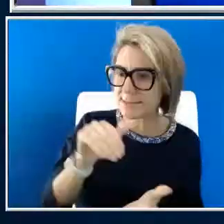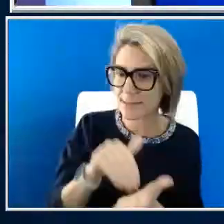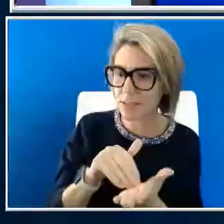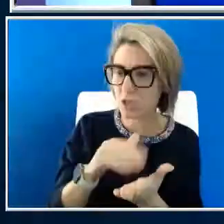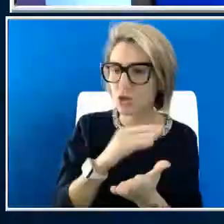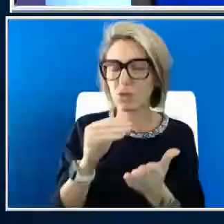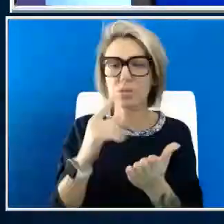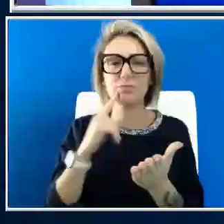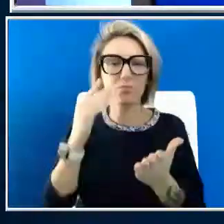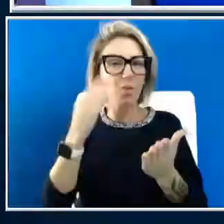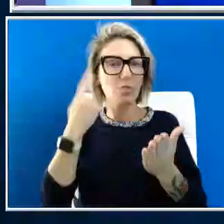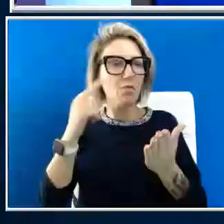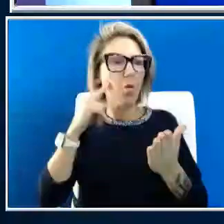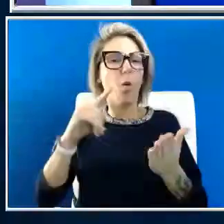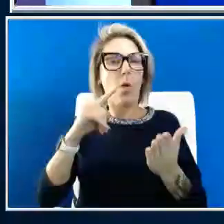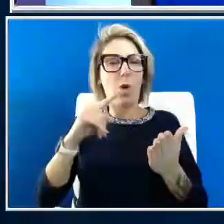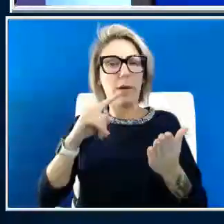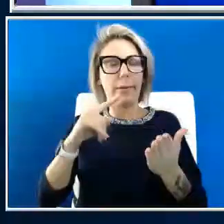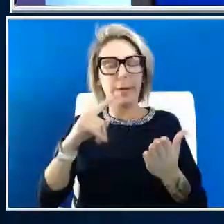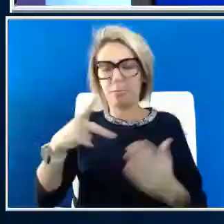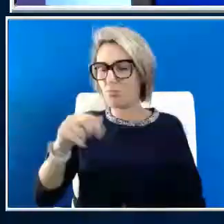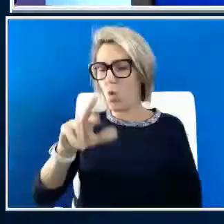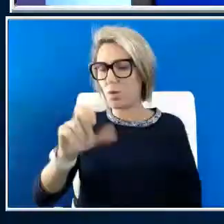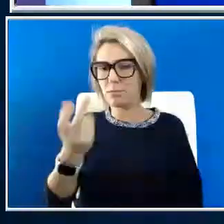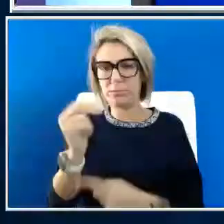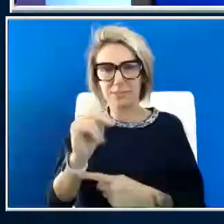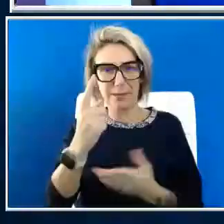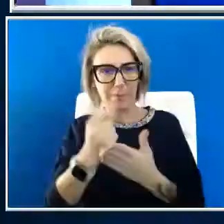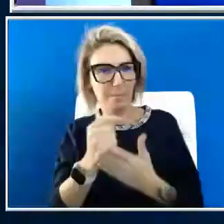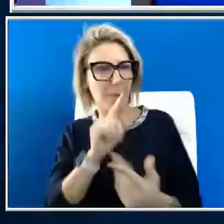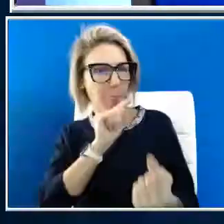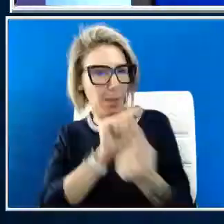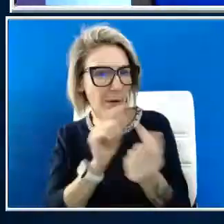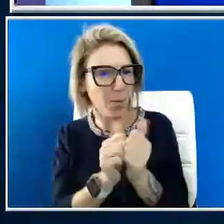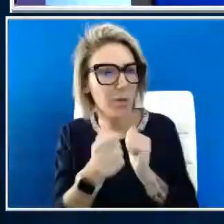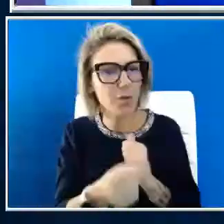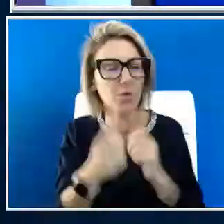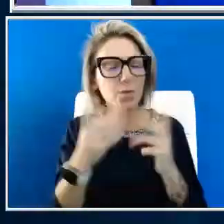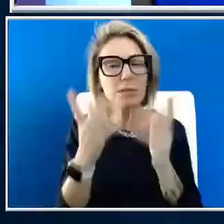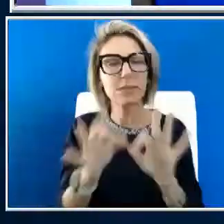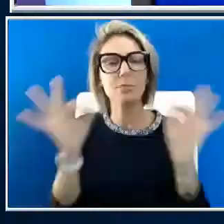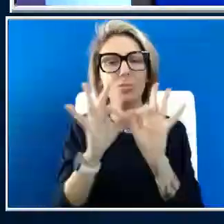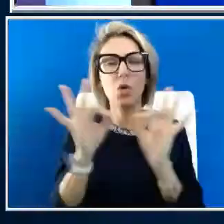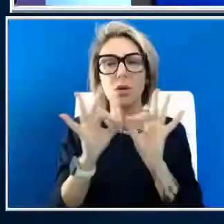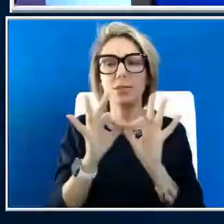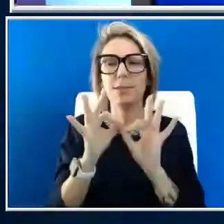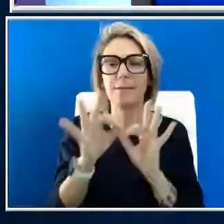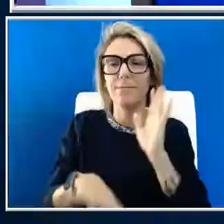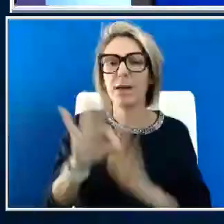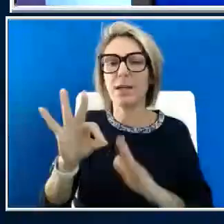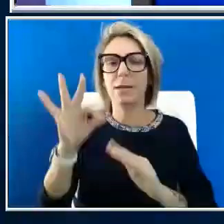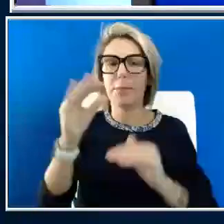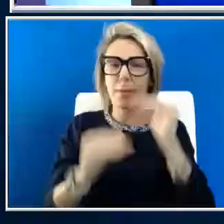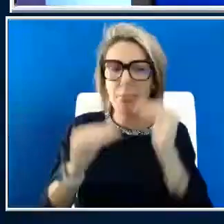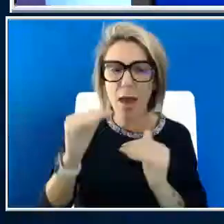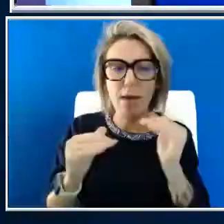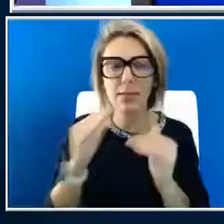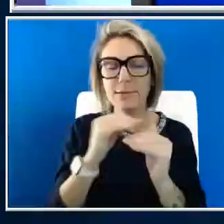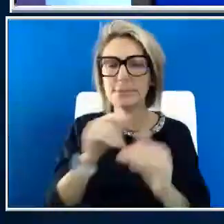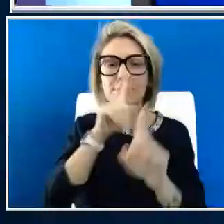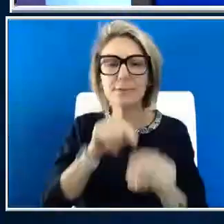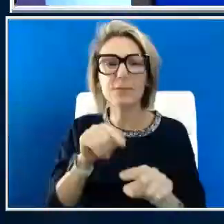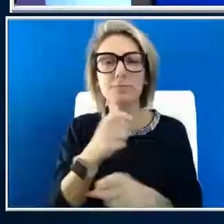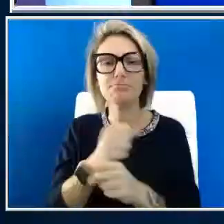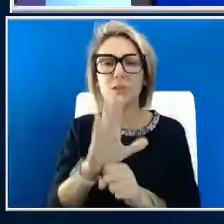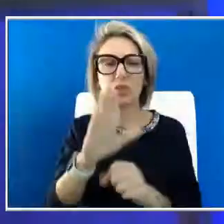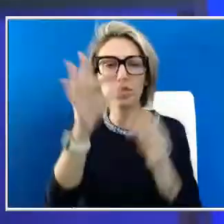known for proton therapy. They came and met with you. What is the importance of finding that balance and getting some of those answers and then making their decision?